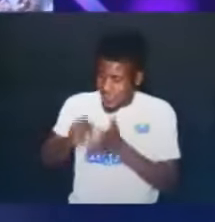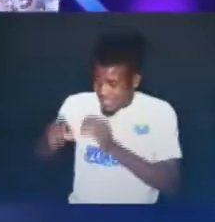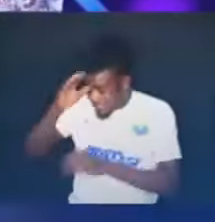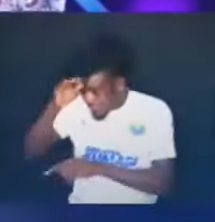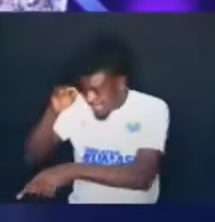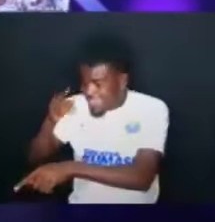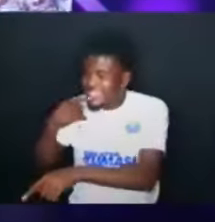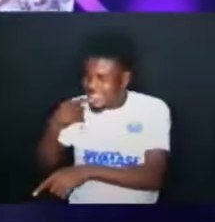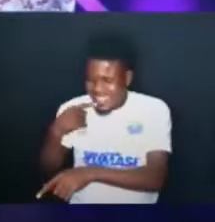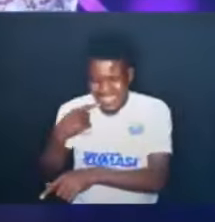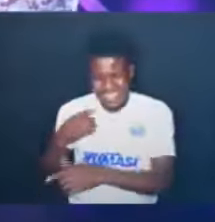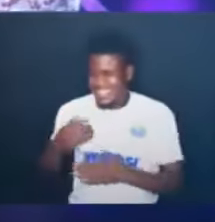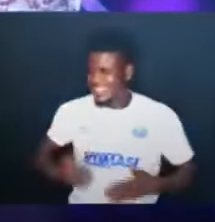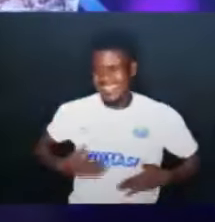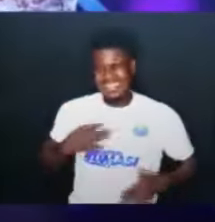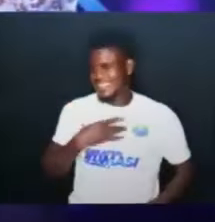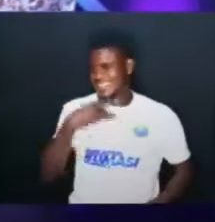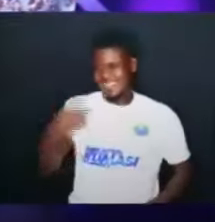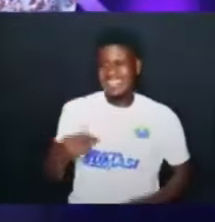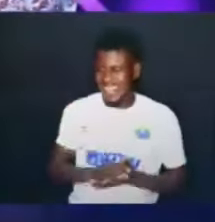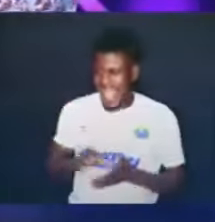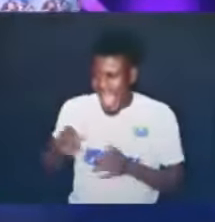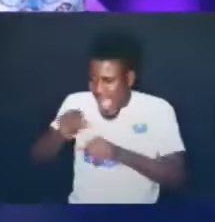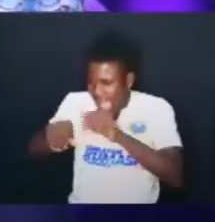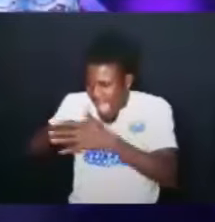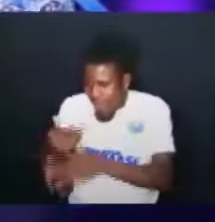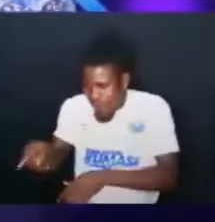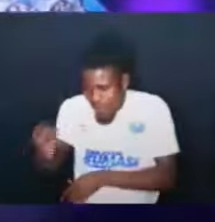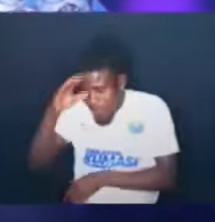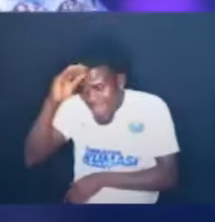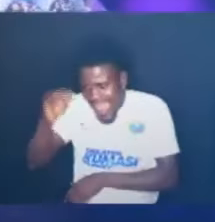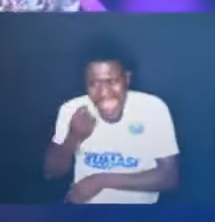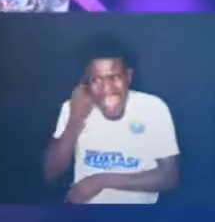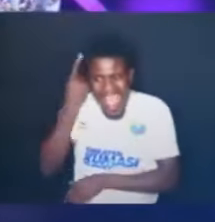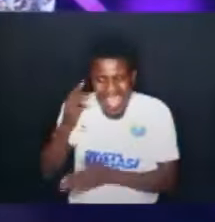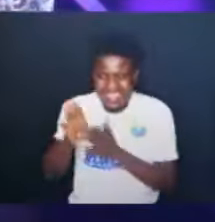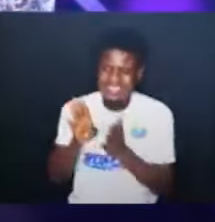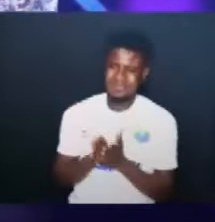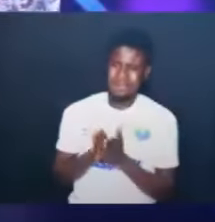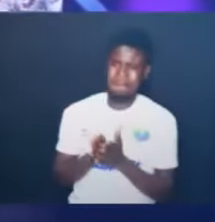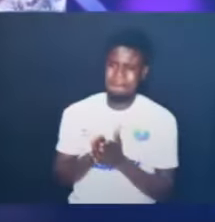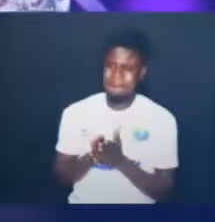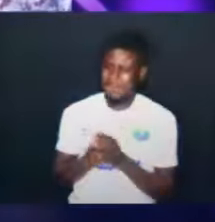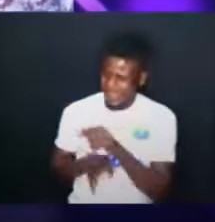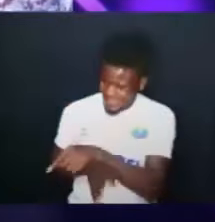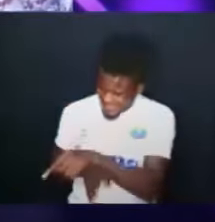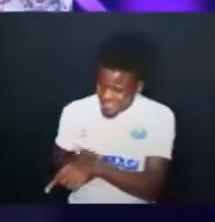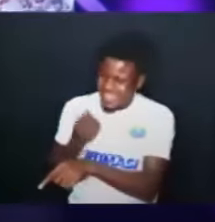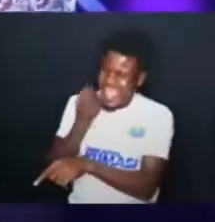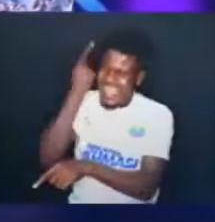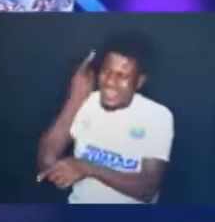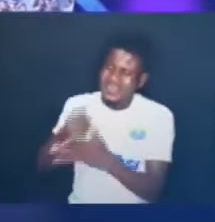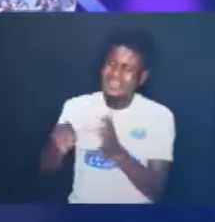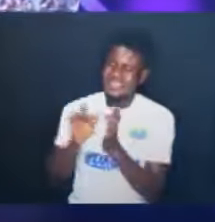about the man's understanding of scripture. And that the scribe has been able to grasp what he was